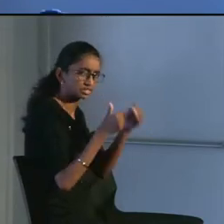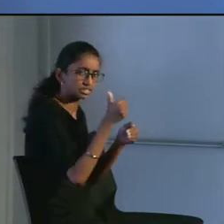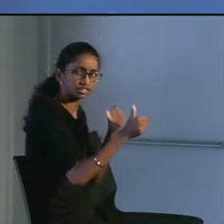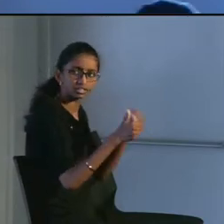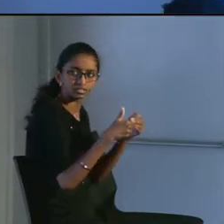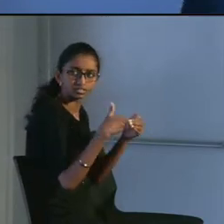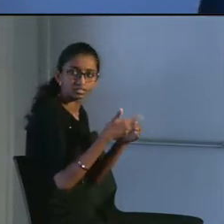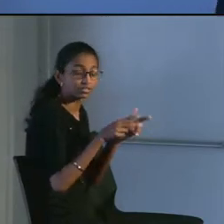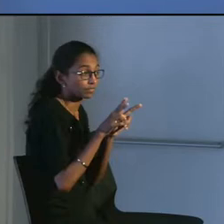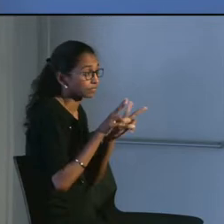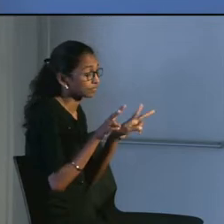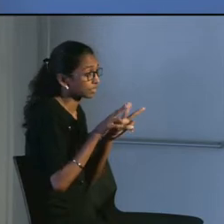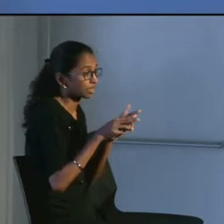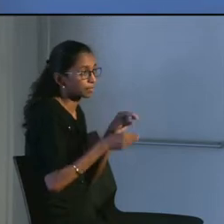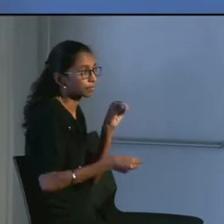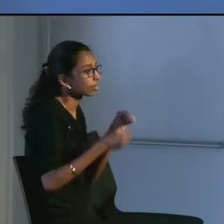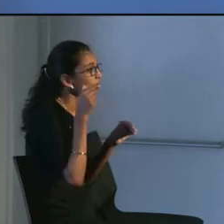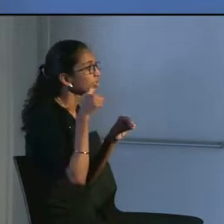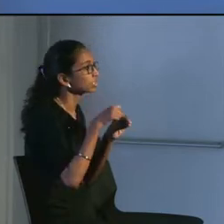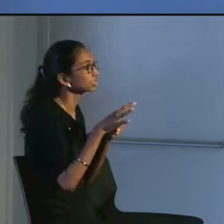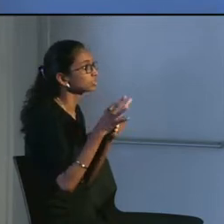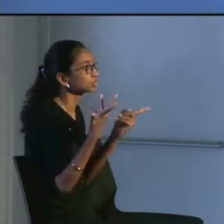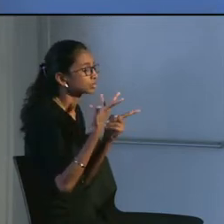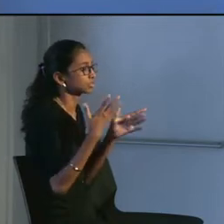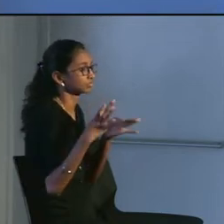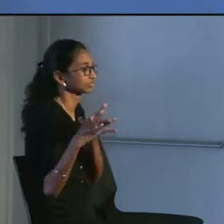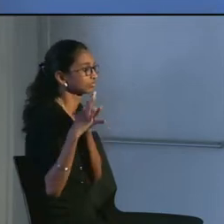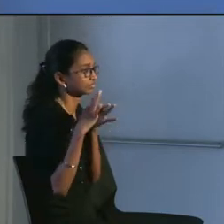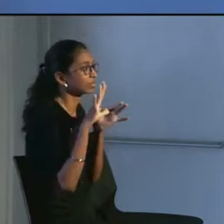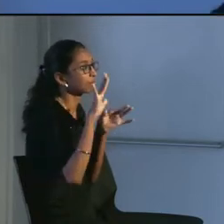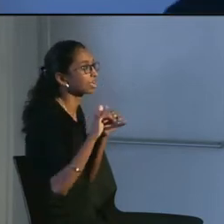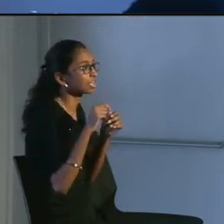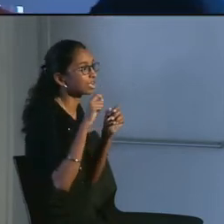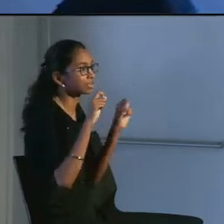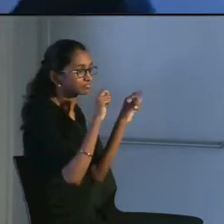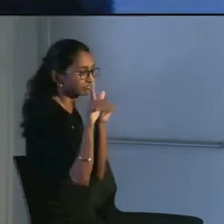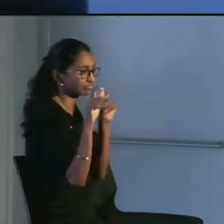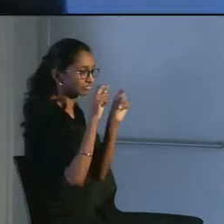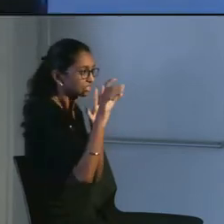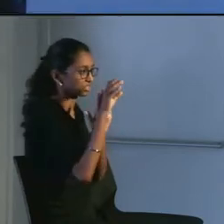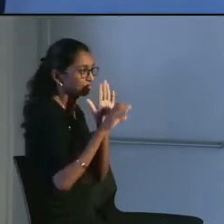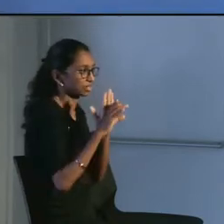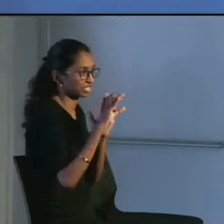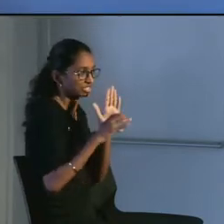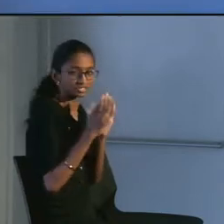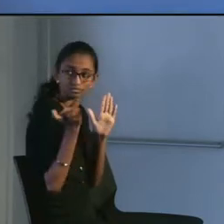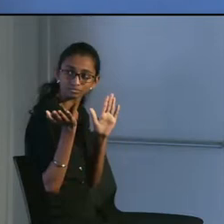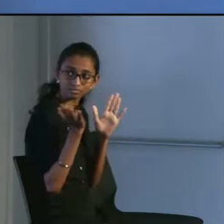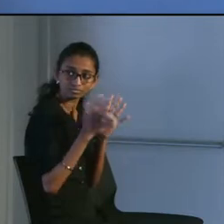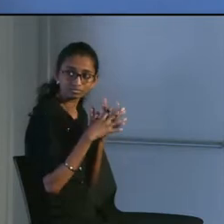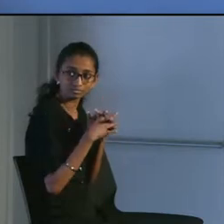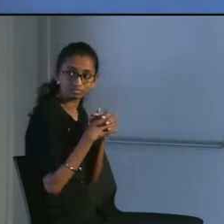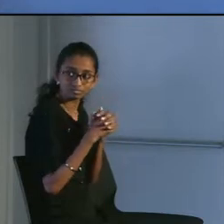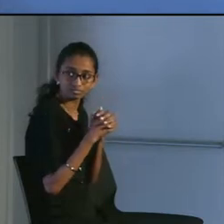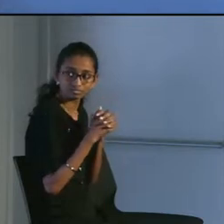very often they are accompanied by images which are very typically kind of